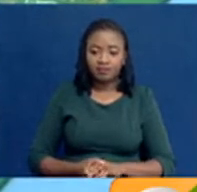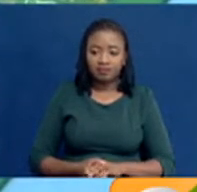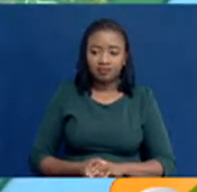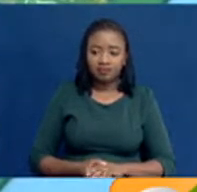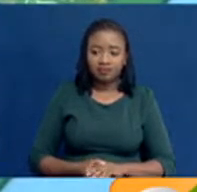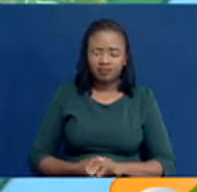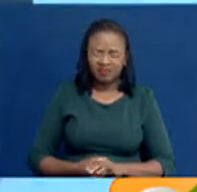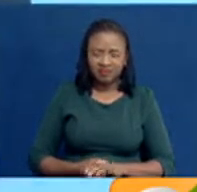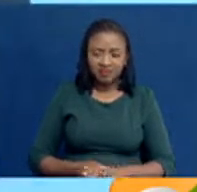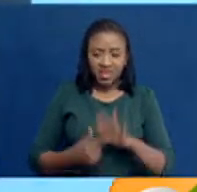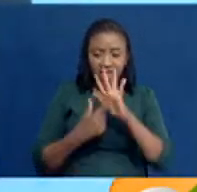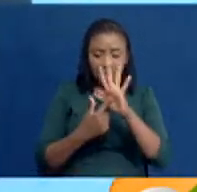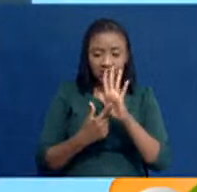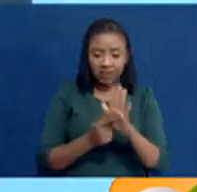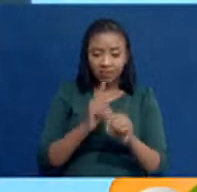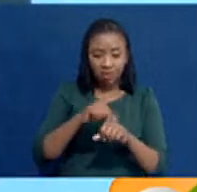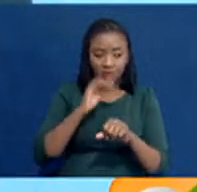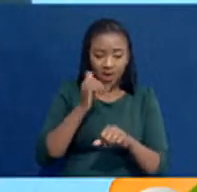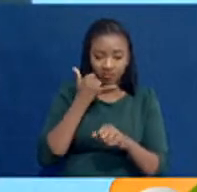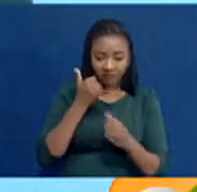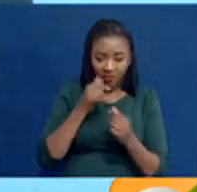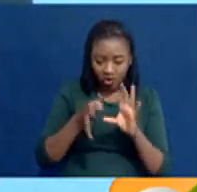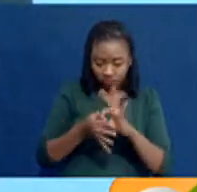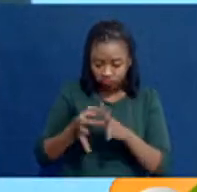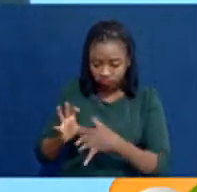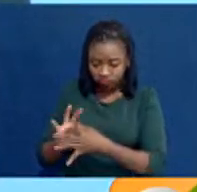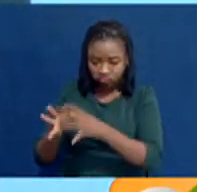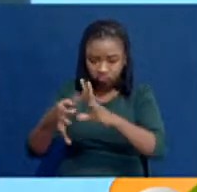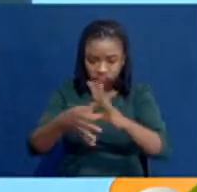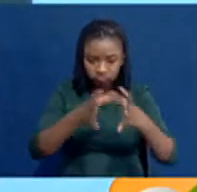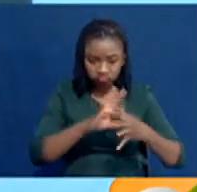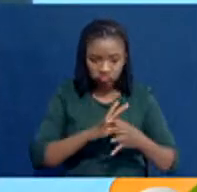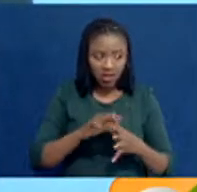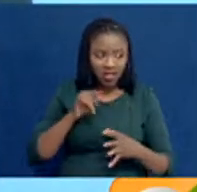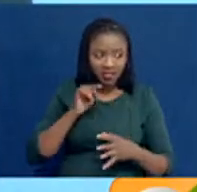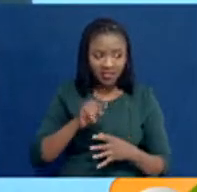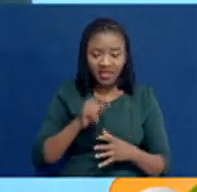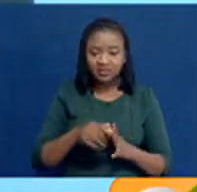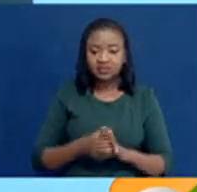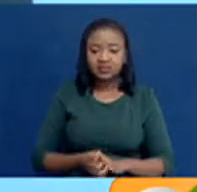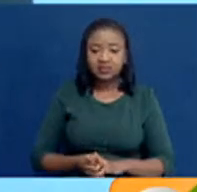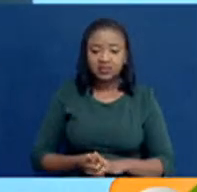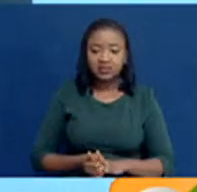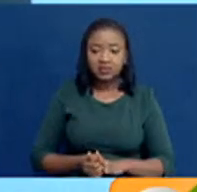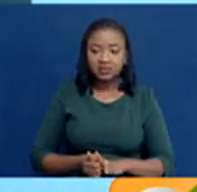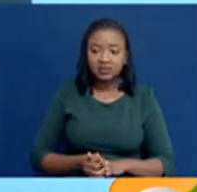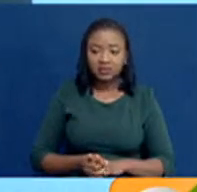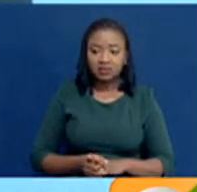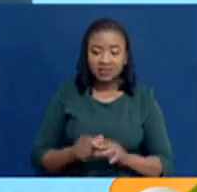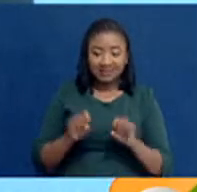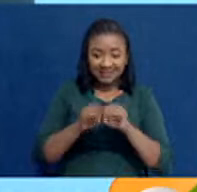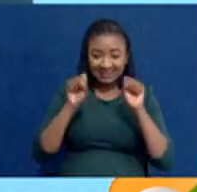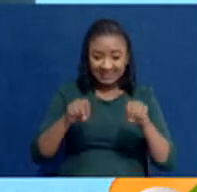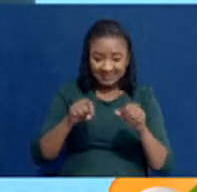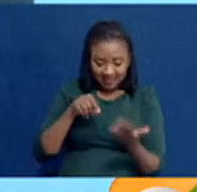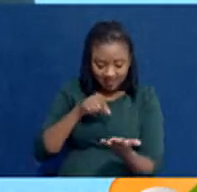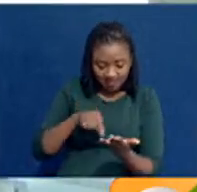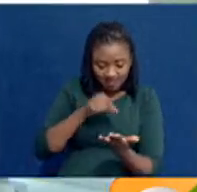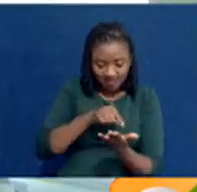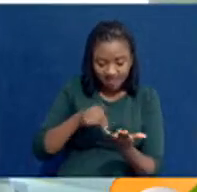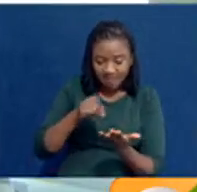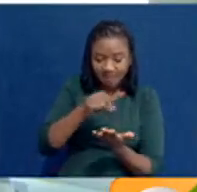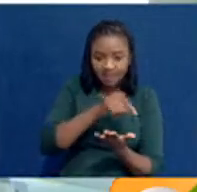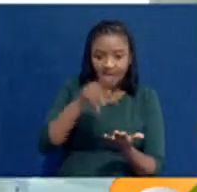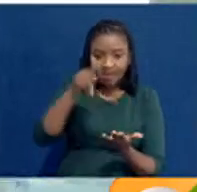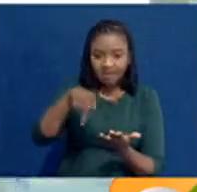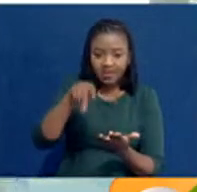electronics circuits, the interconnections between the different systems of the board are done on a PCB. For